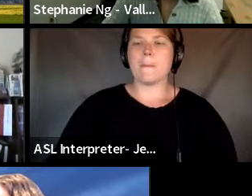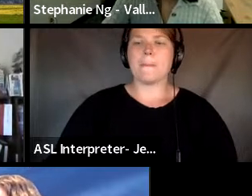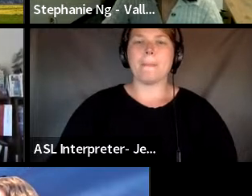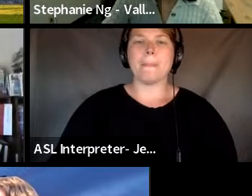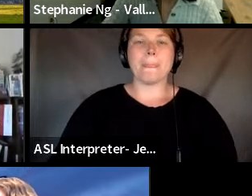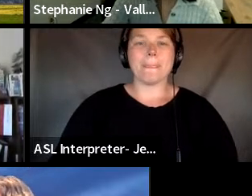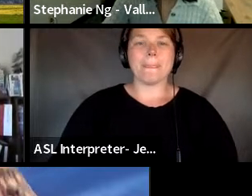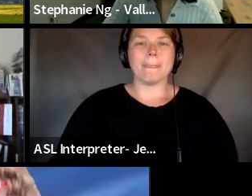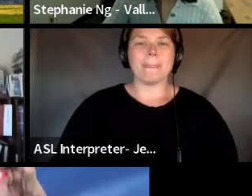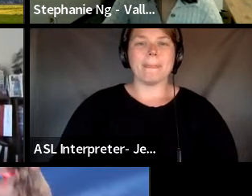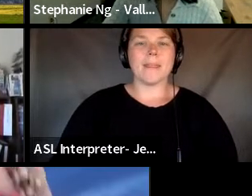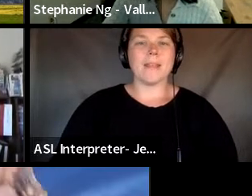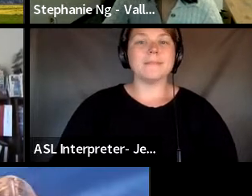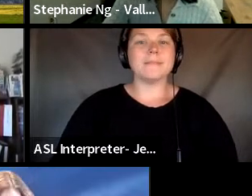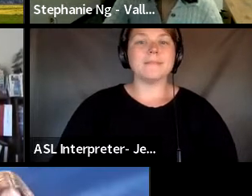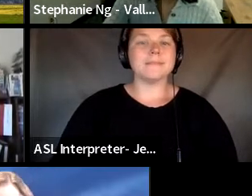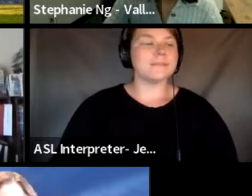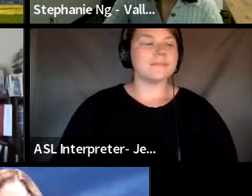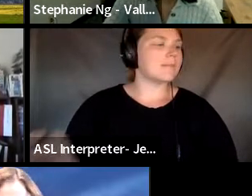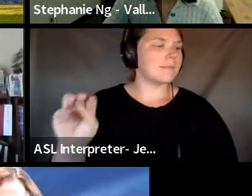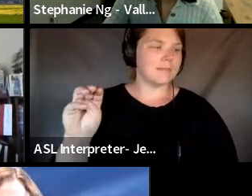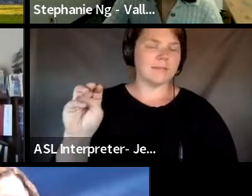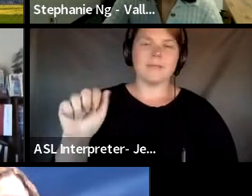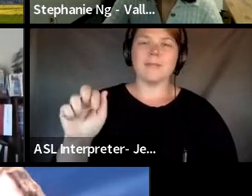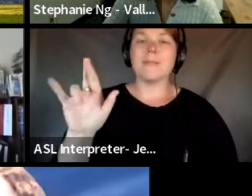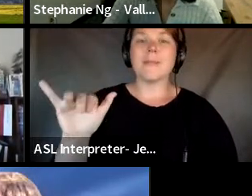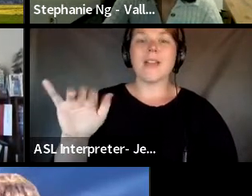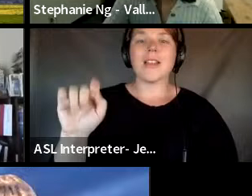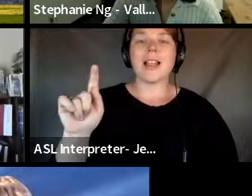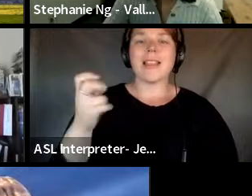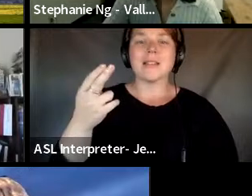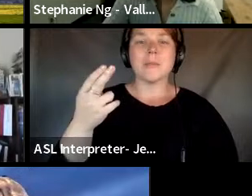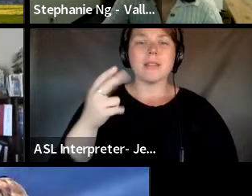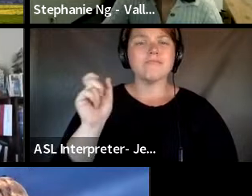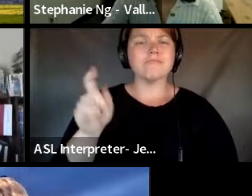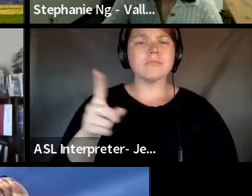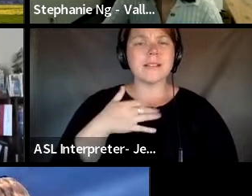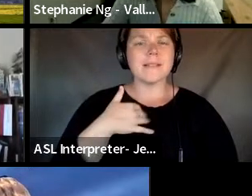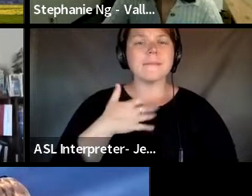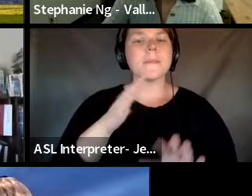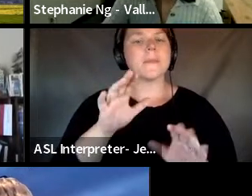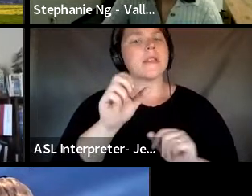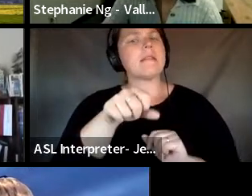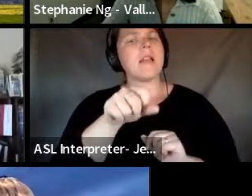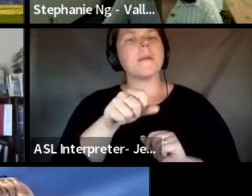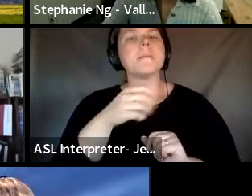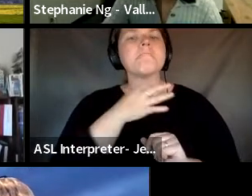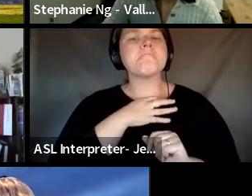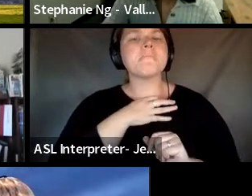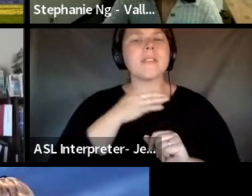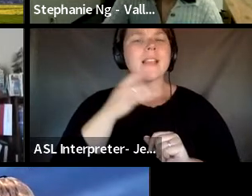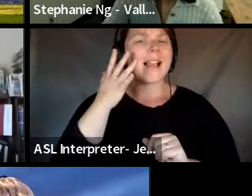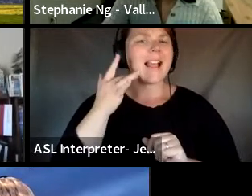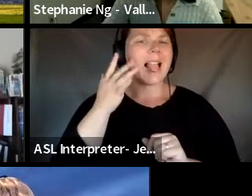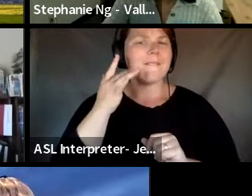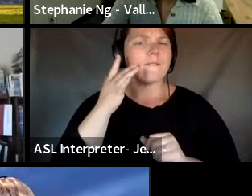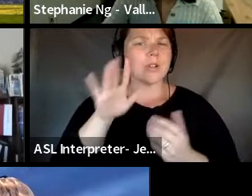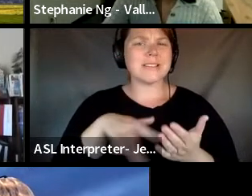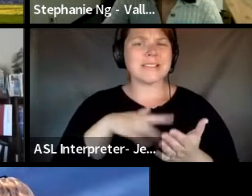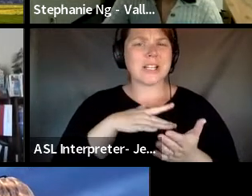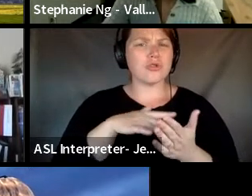Mary Elizabeth, I see you have a question. Yeah, so we're not, California Central Traction is